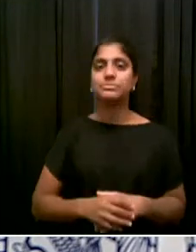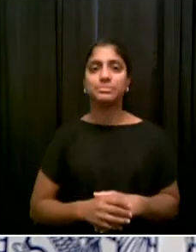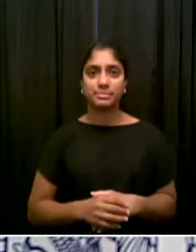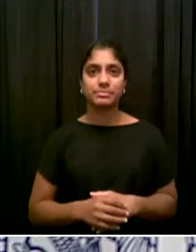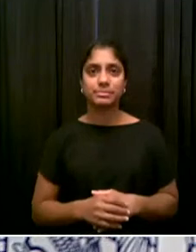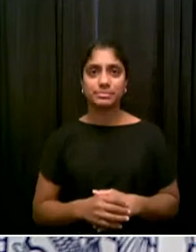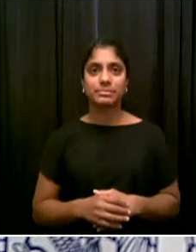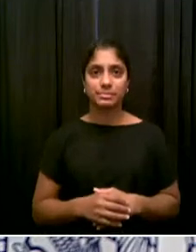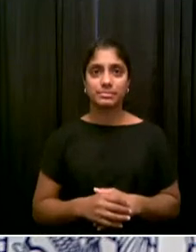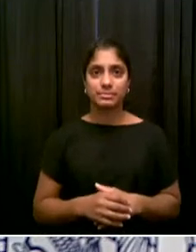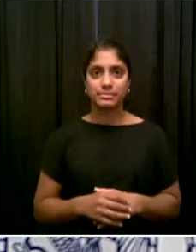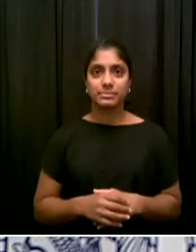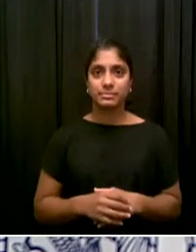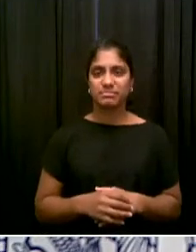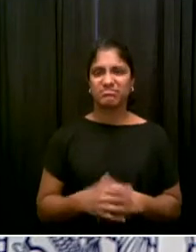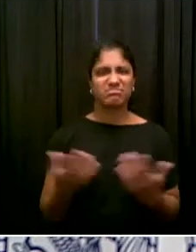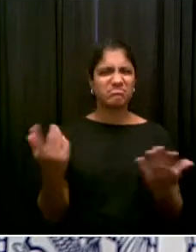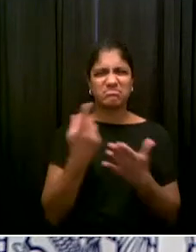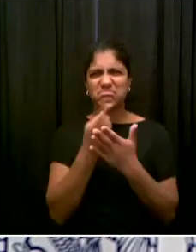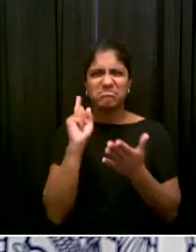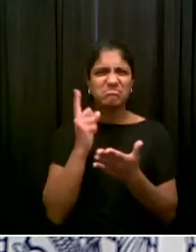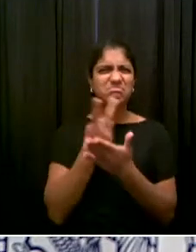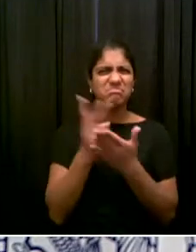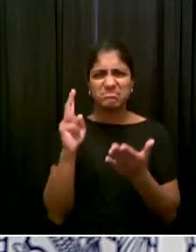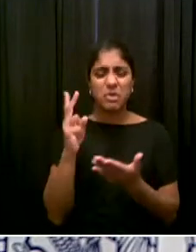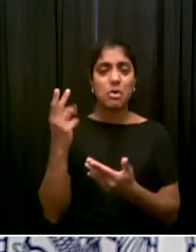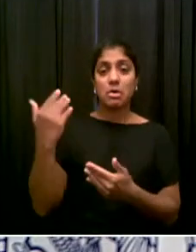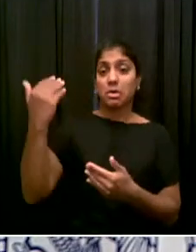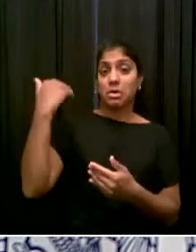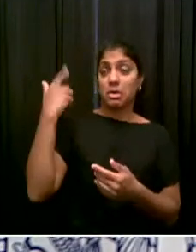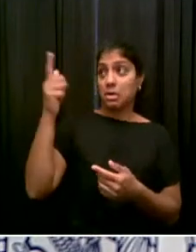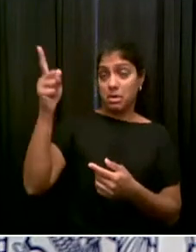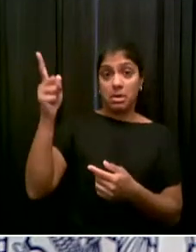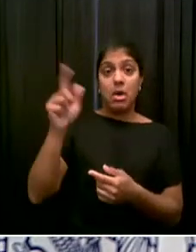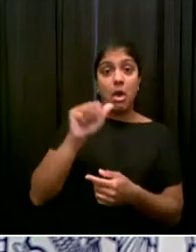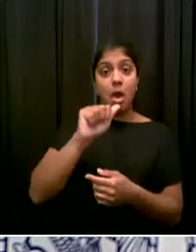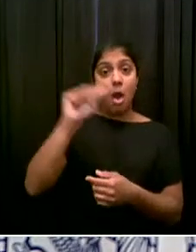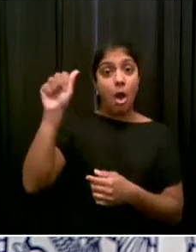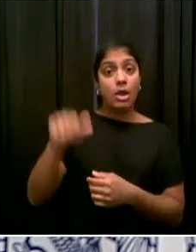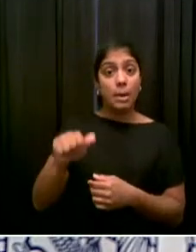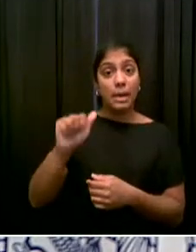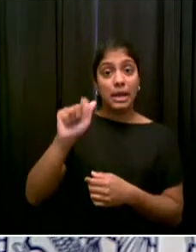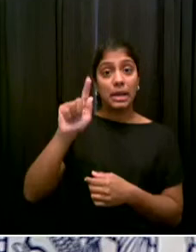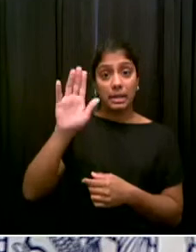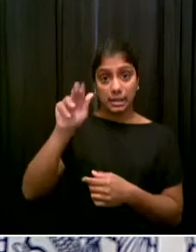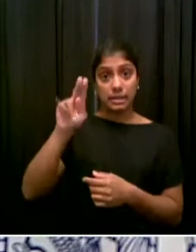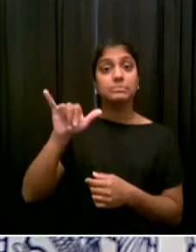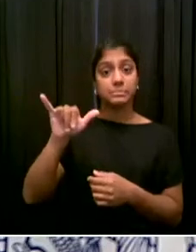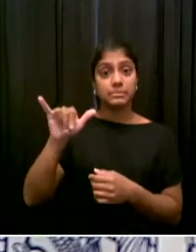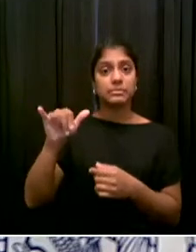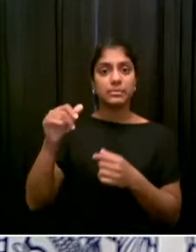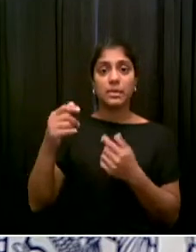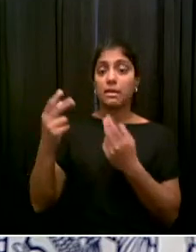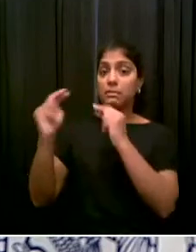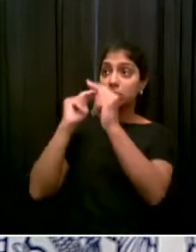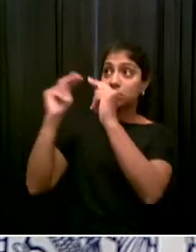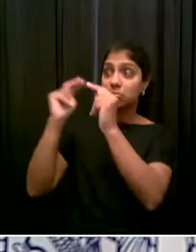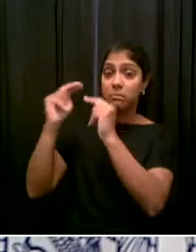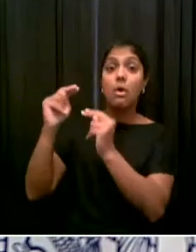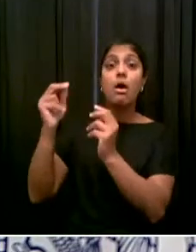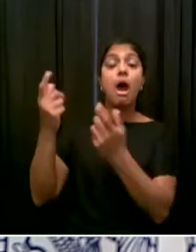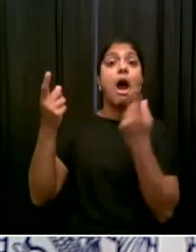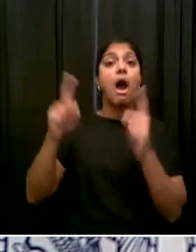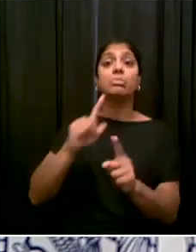our parole reform bill. We're looking forward to the Senate coming back and taking the next big step. This is crucial for